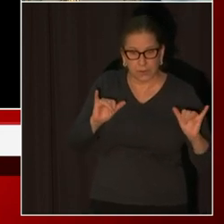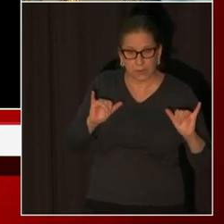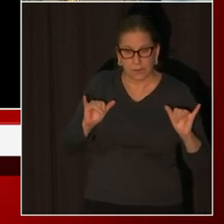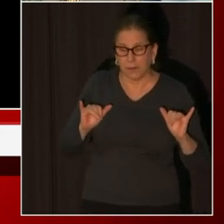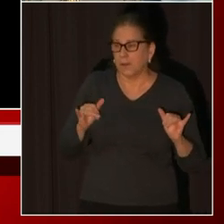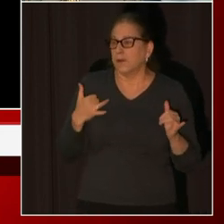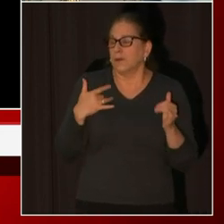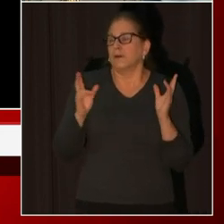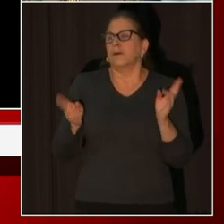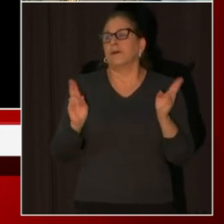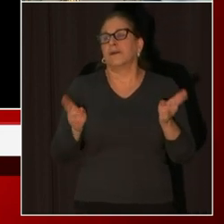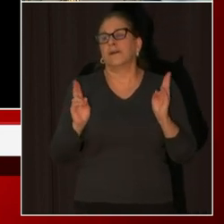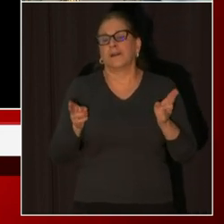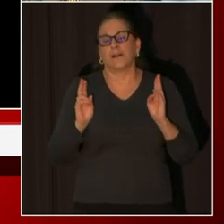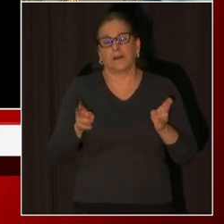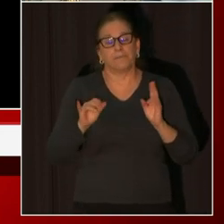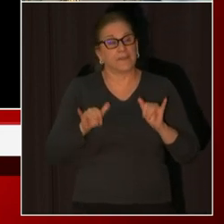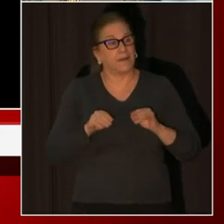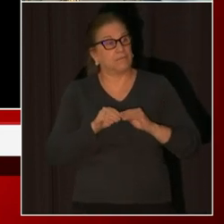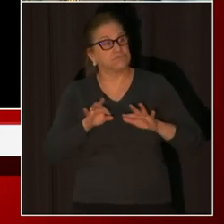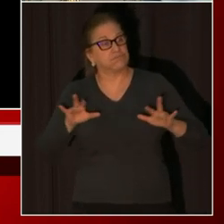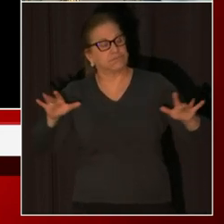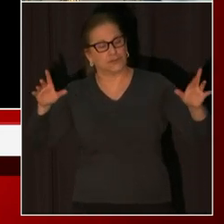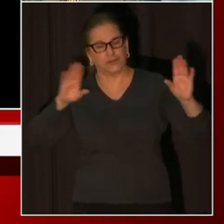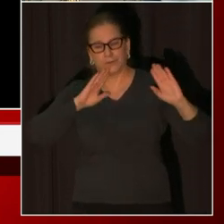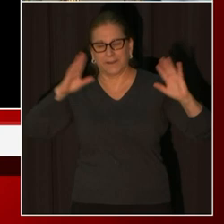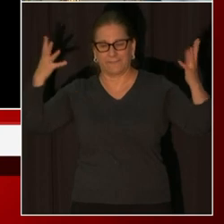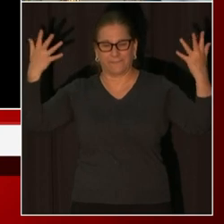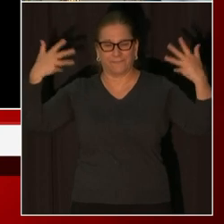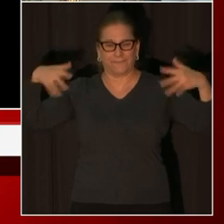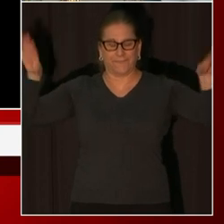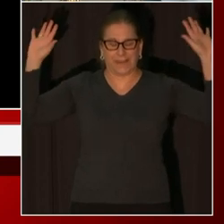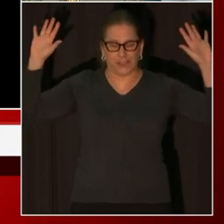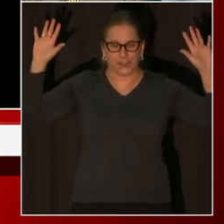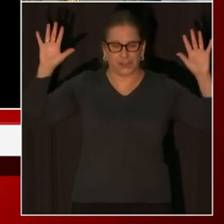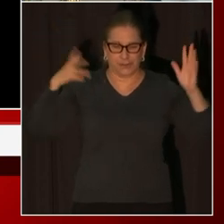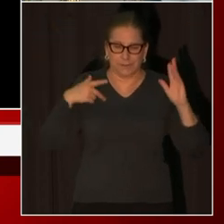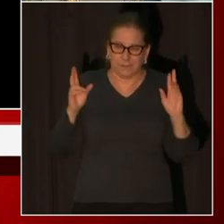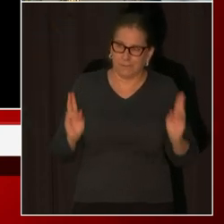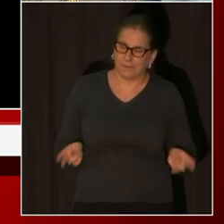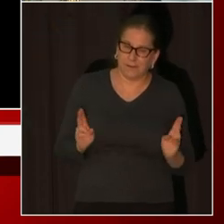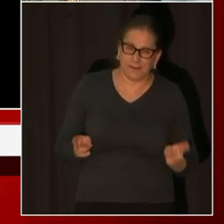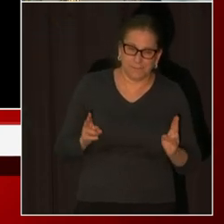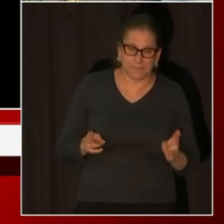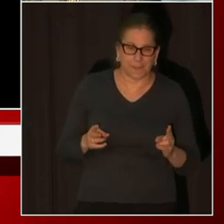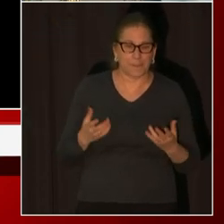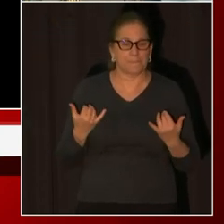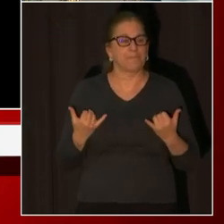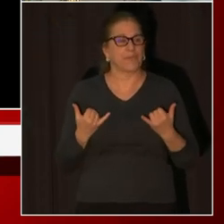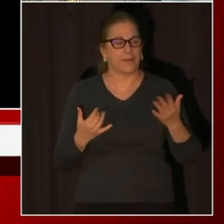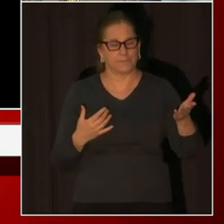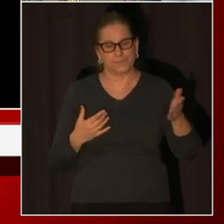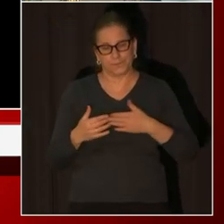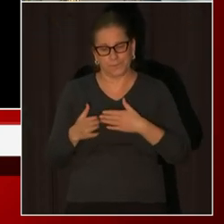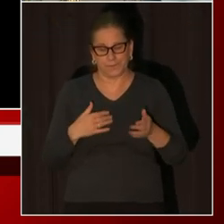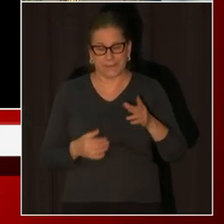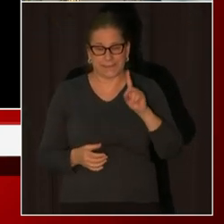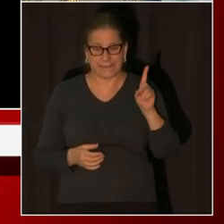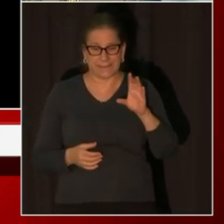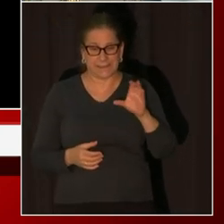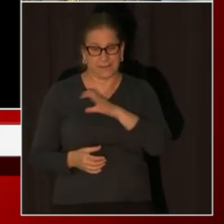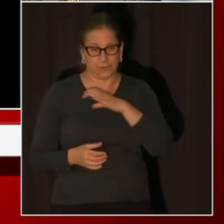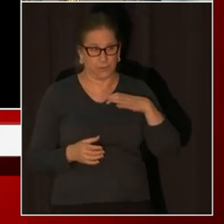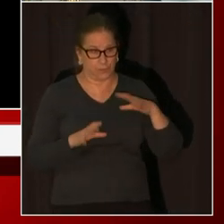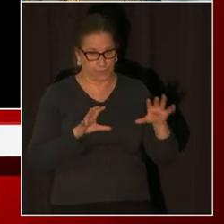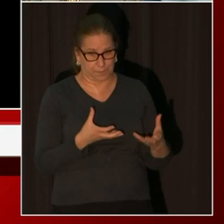Reopen DC Advisory Group with anchoring their efforts in 4 values: health, opportunity, prosperity,